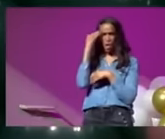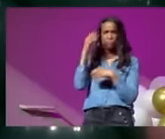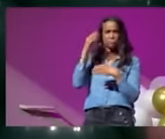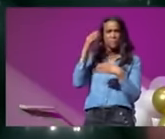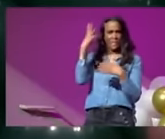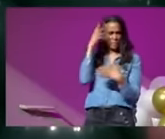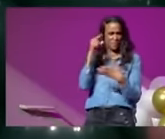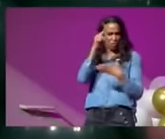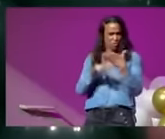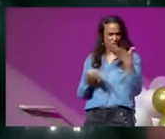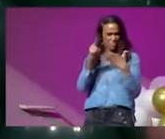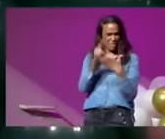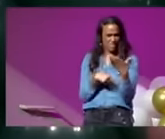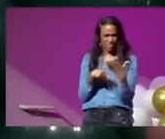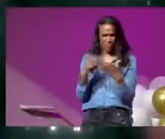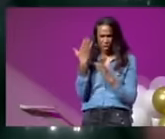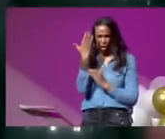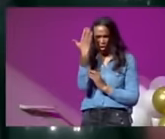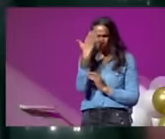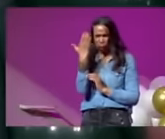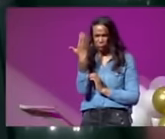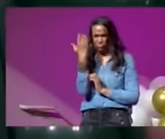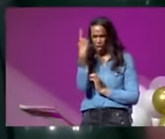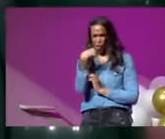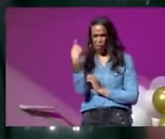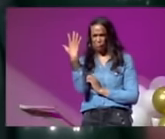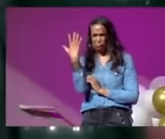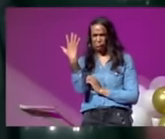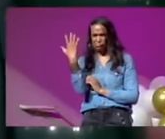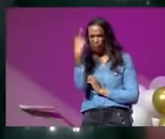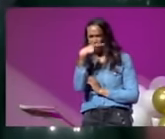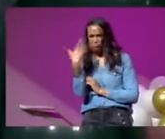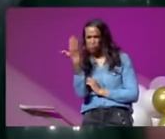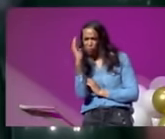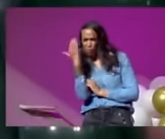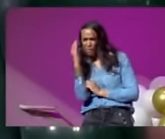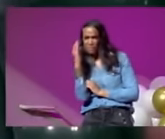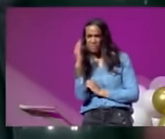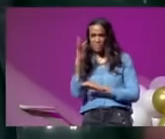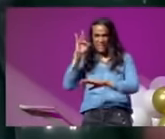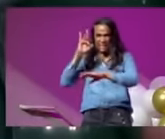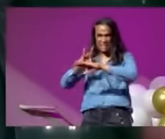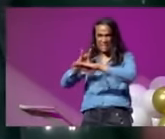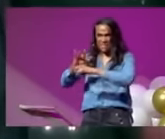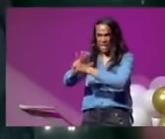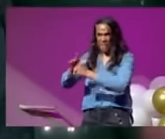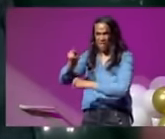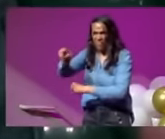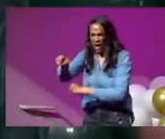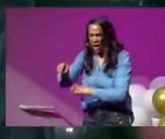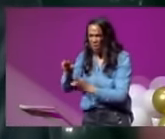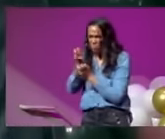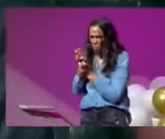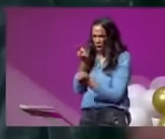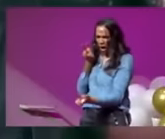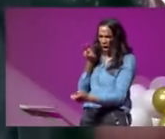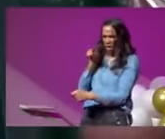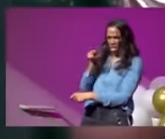apartheid looked like. And when they both went to visit Palestine, they were struck by